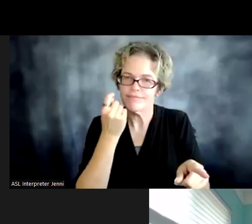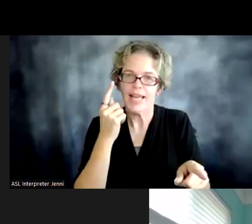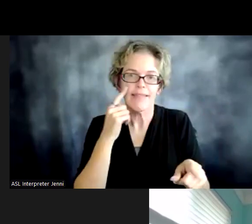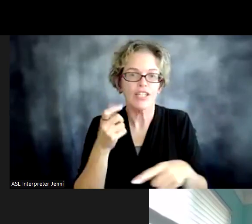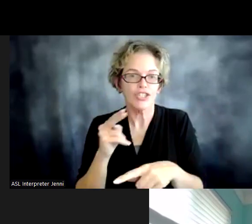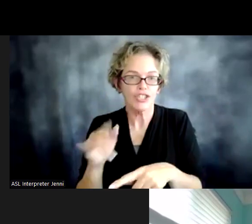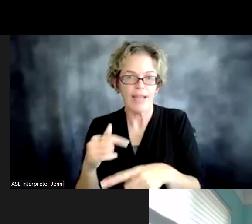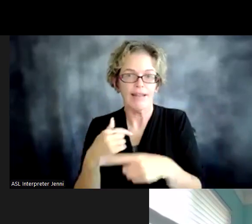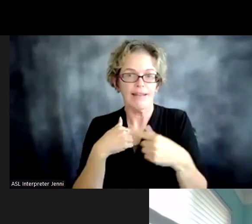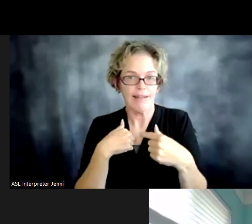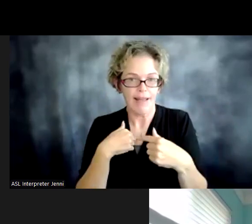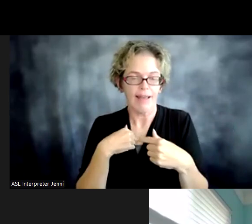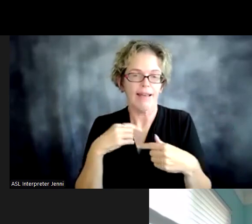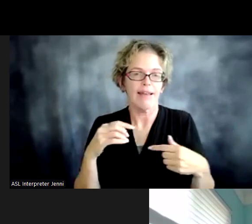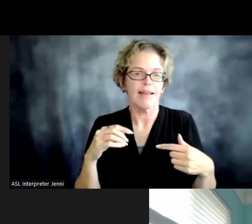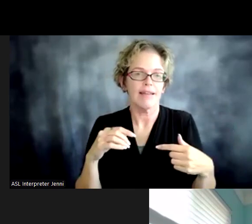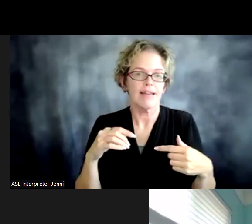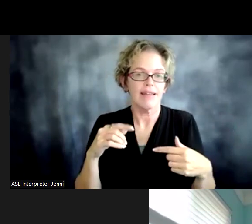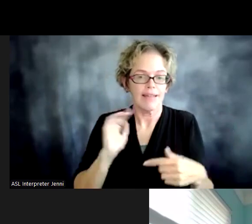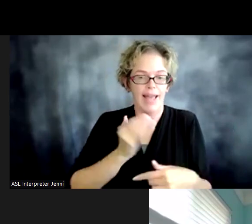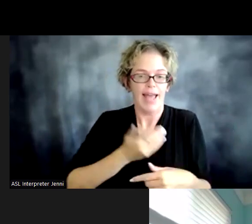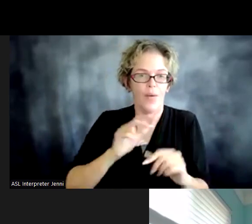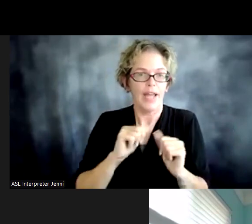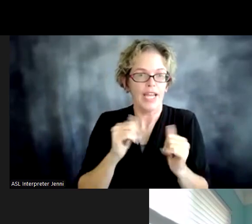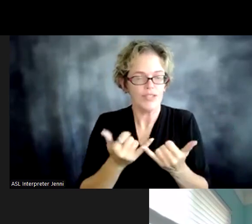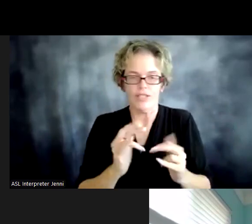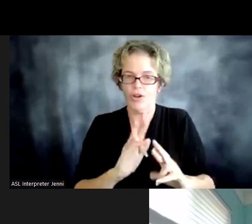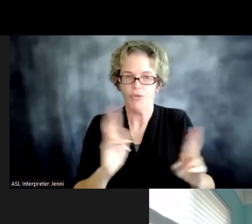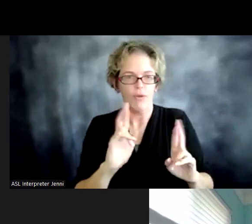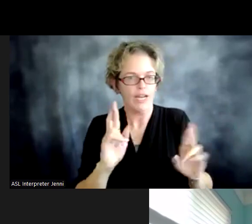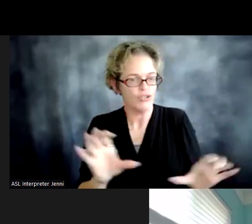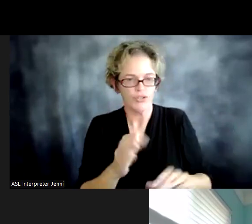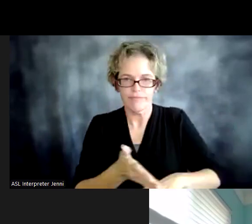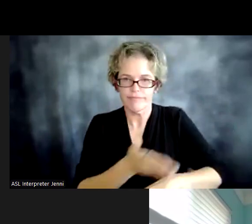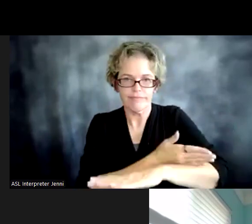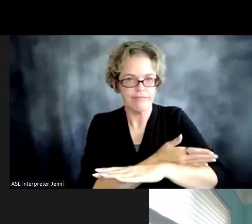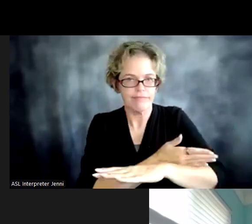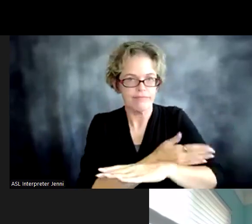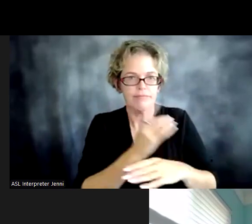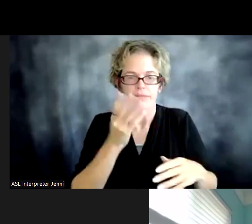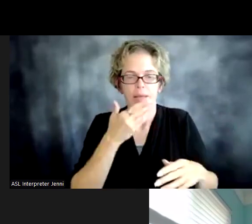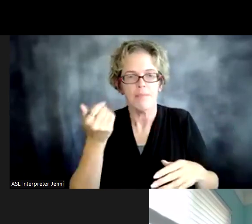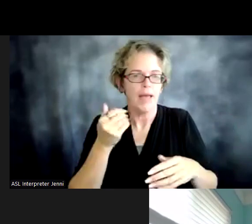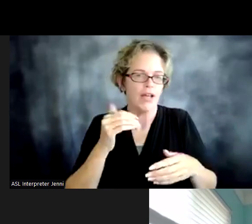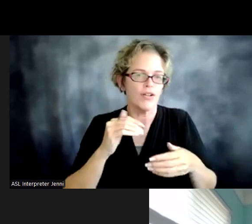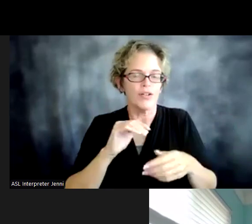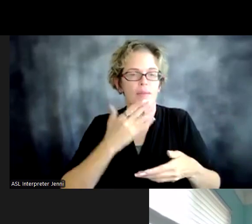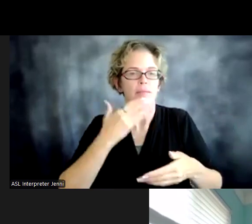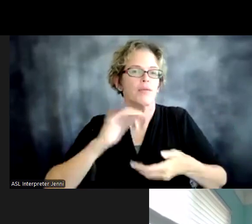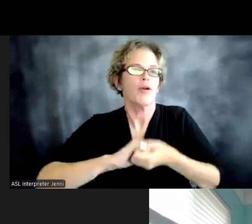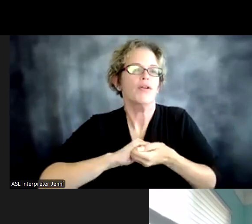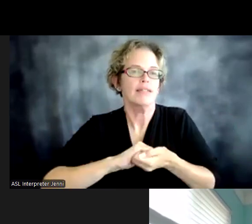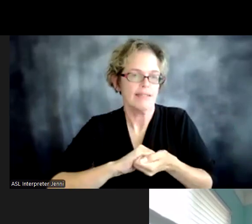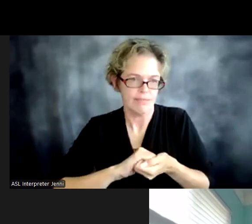I and our agency stand ready to do a better job of partnering, certainly. And